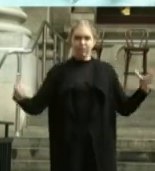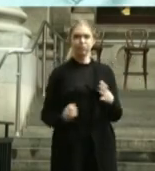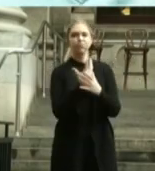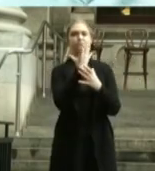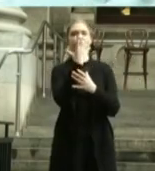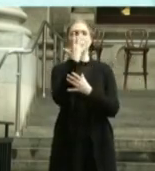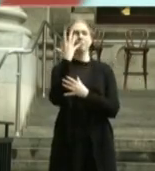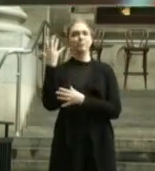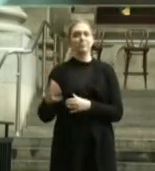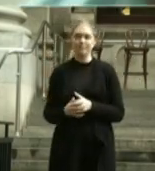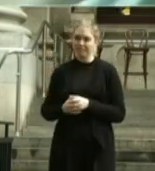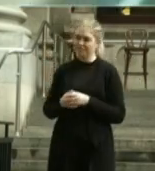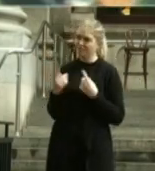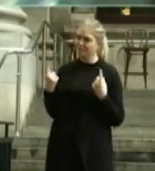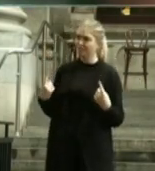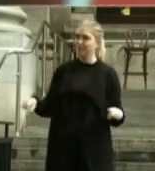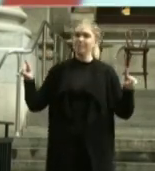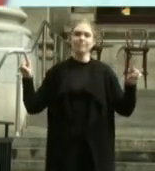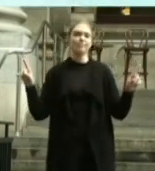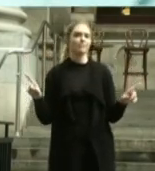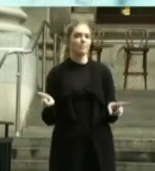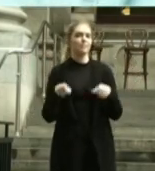big things grow.